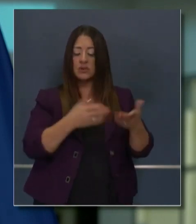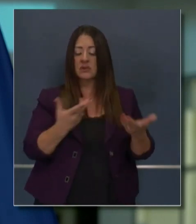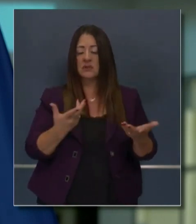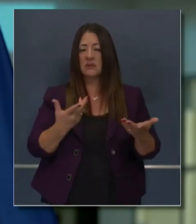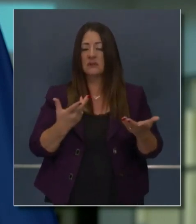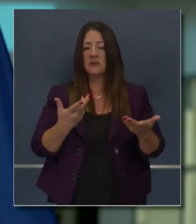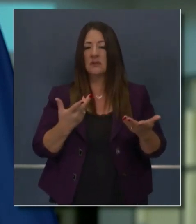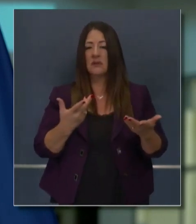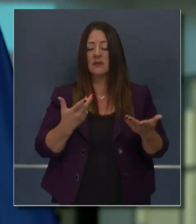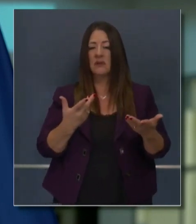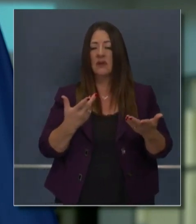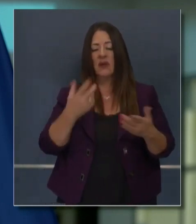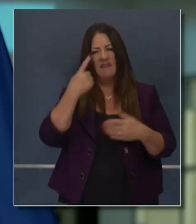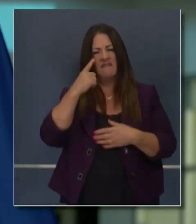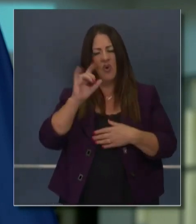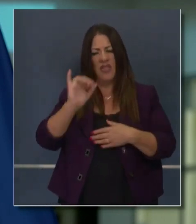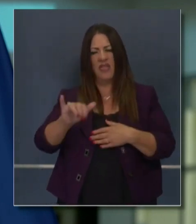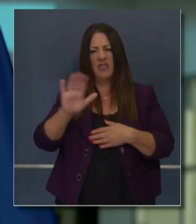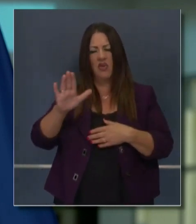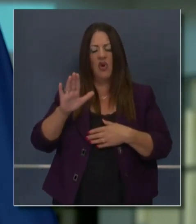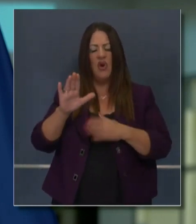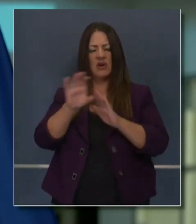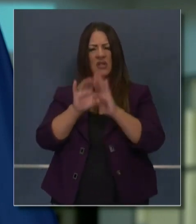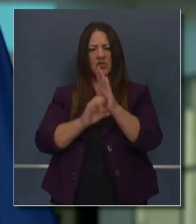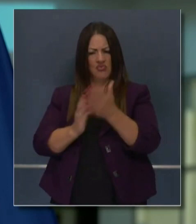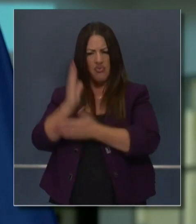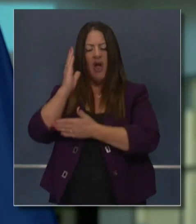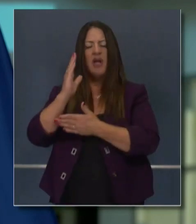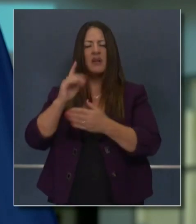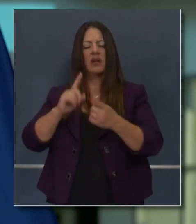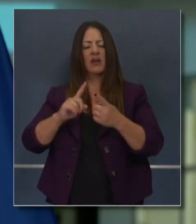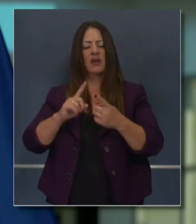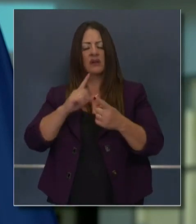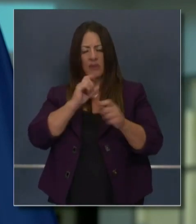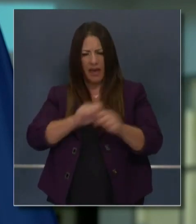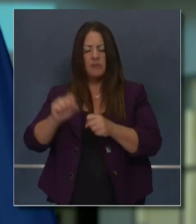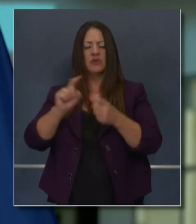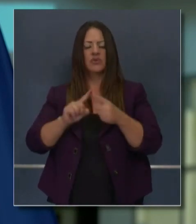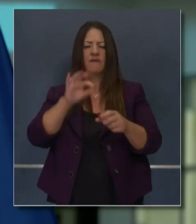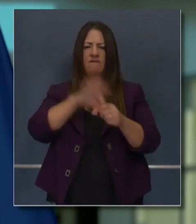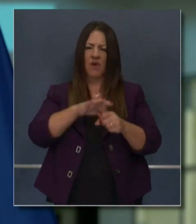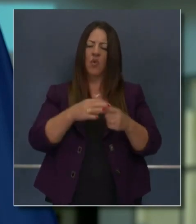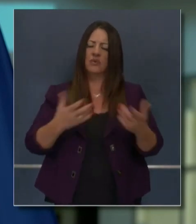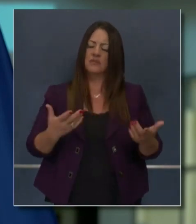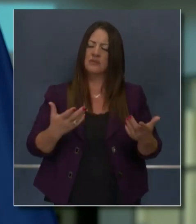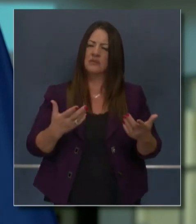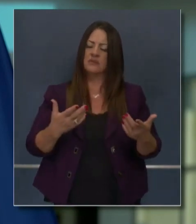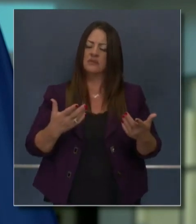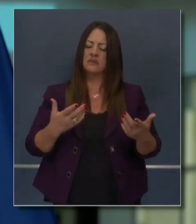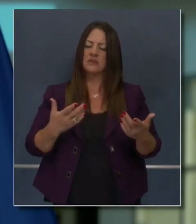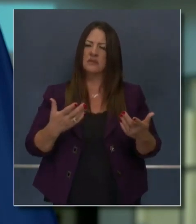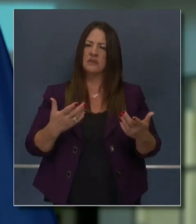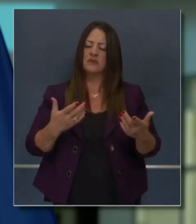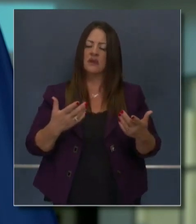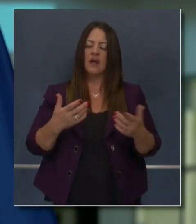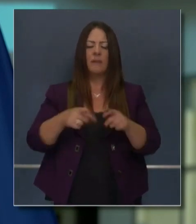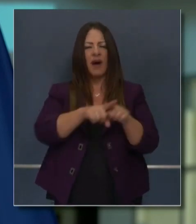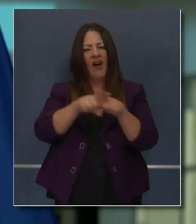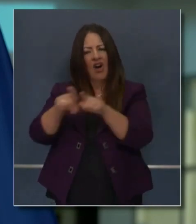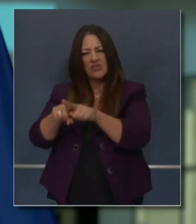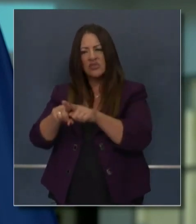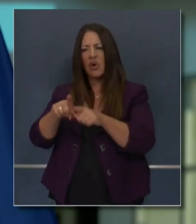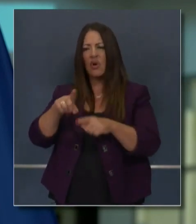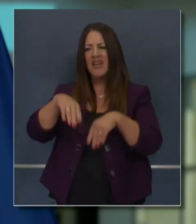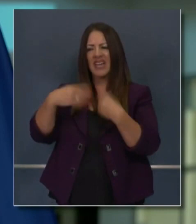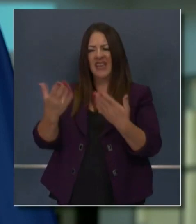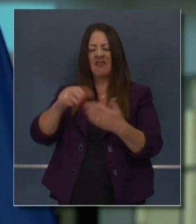to assemble for the purpose of advancing democracy through the ballot box, but also do so in a